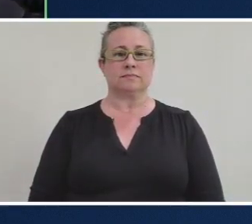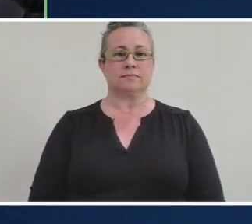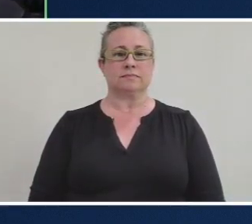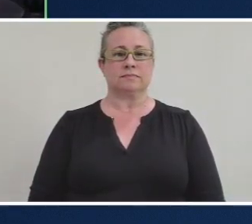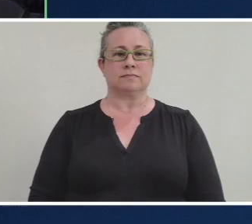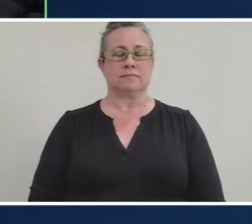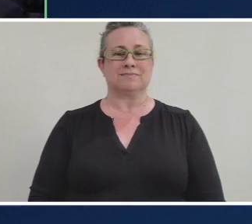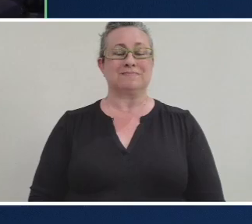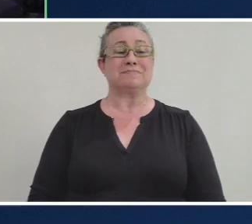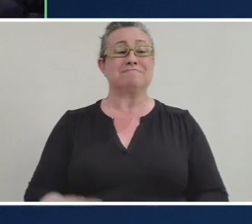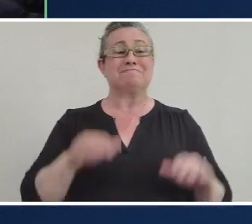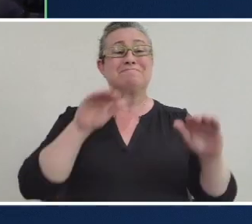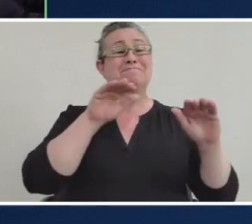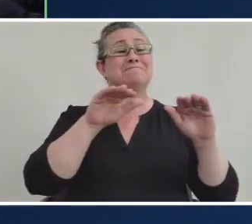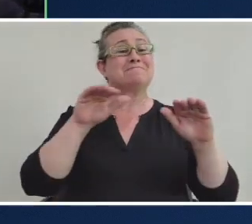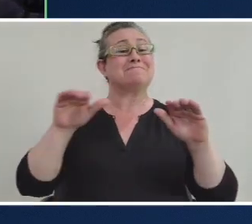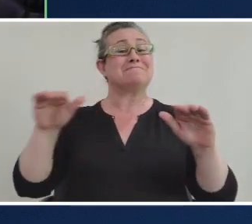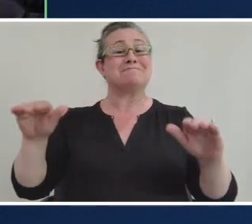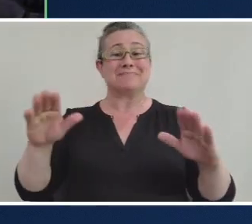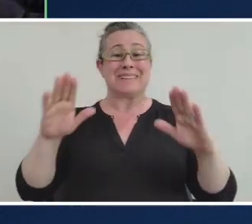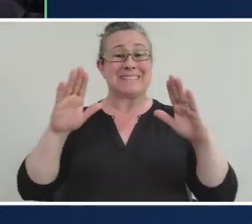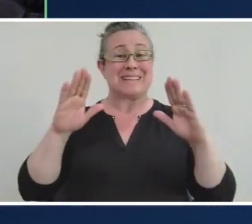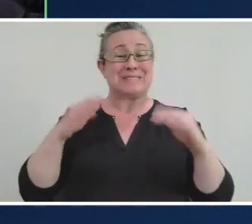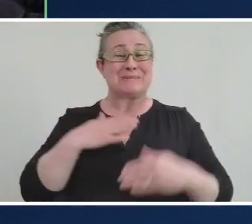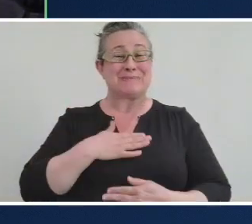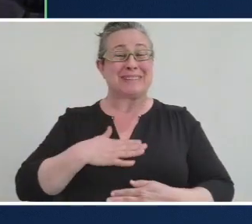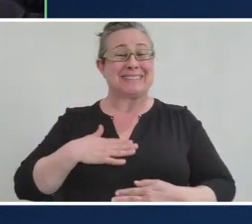May I have your attention, please?